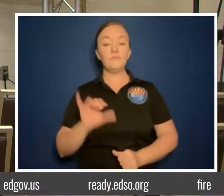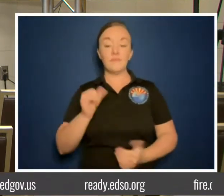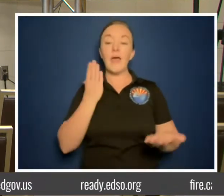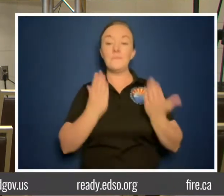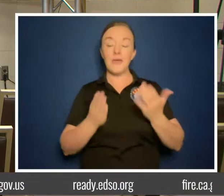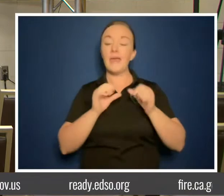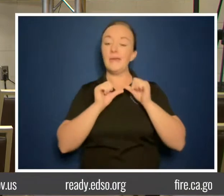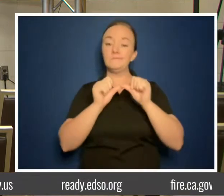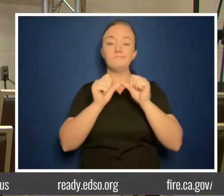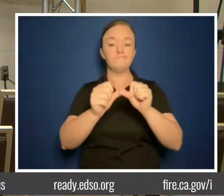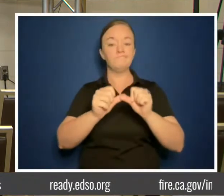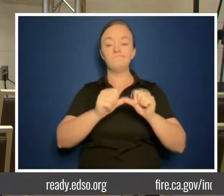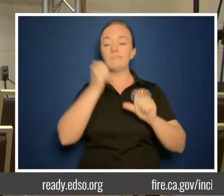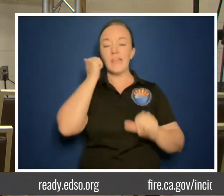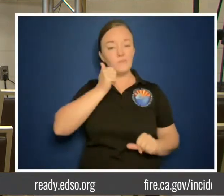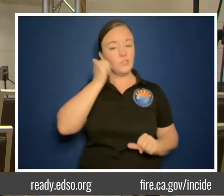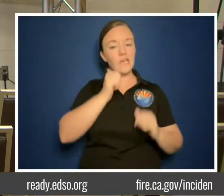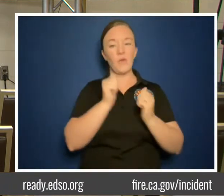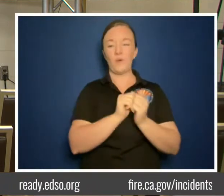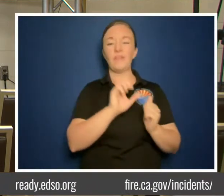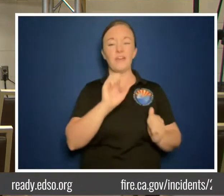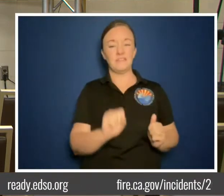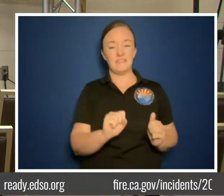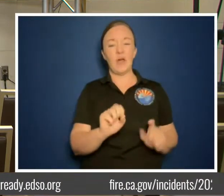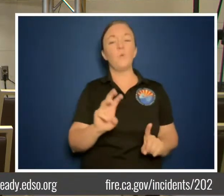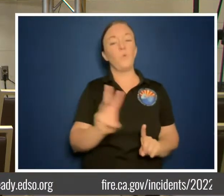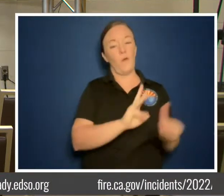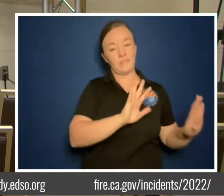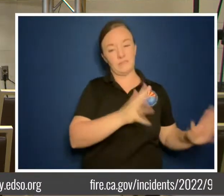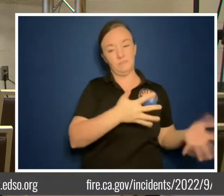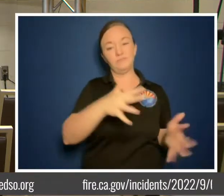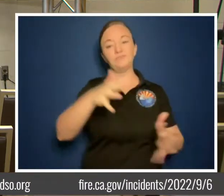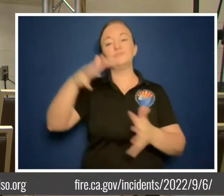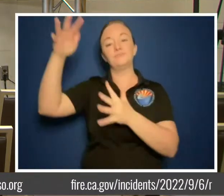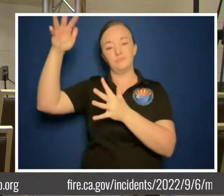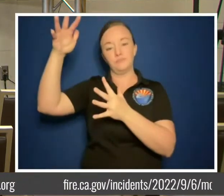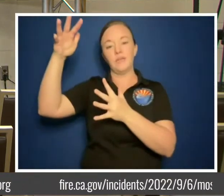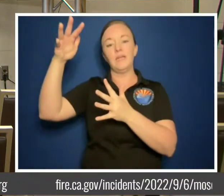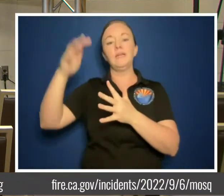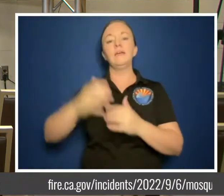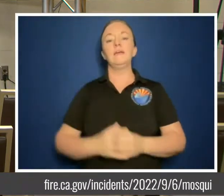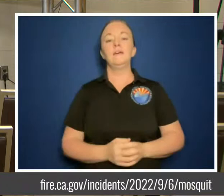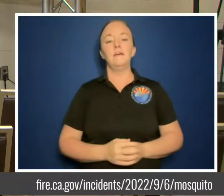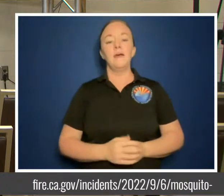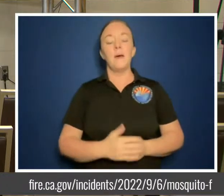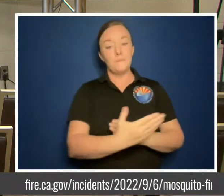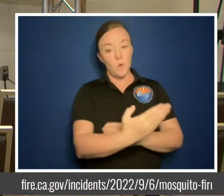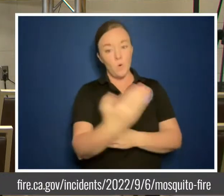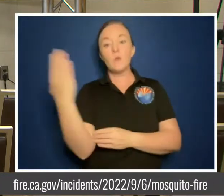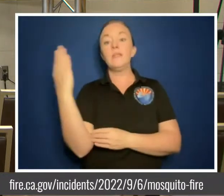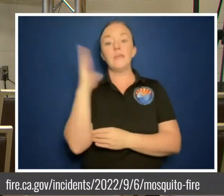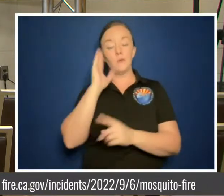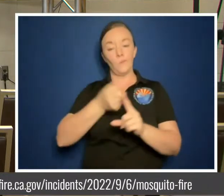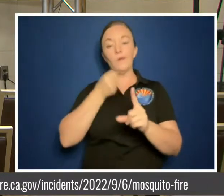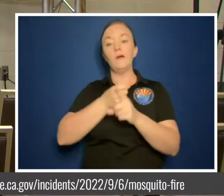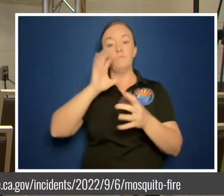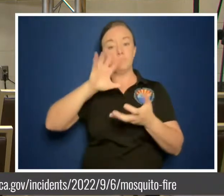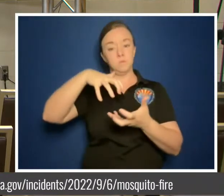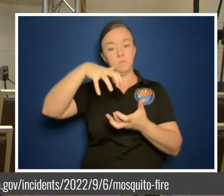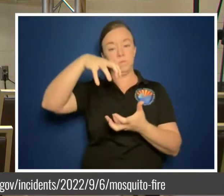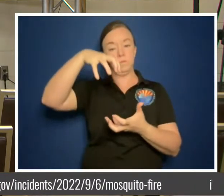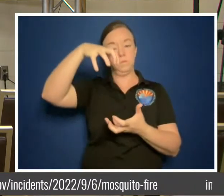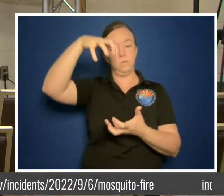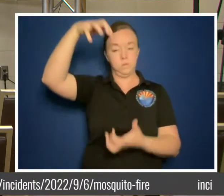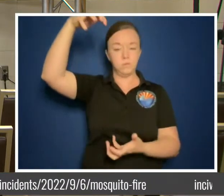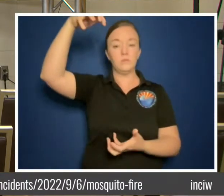these southwest winds. We're gonna get in the morning a bunch of accumulation of smoke as things are stable, and